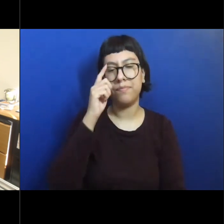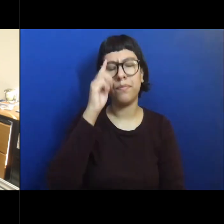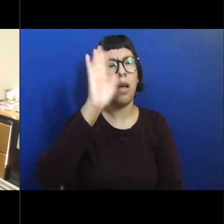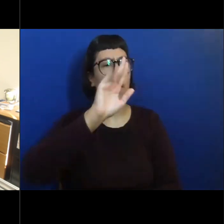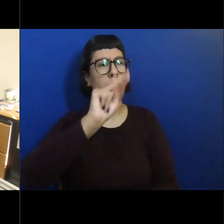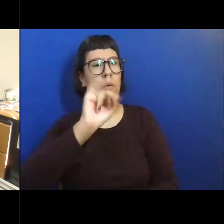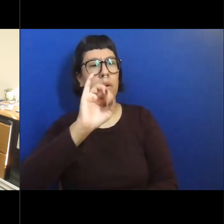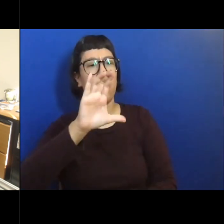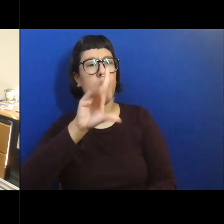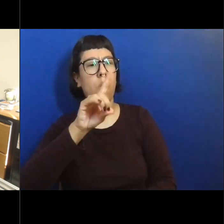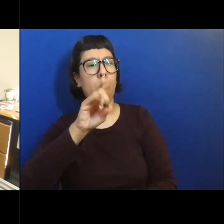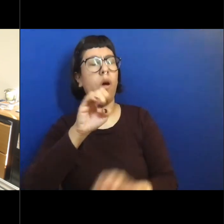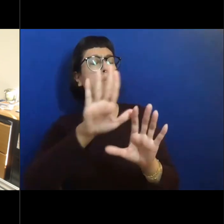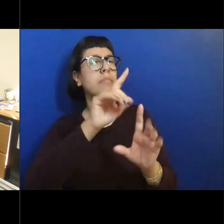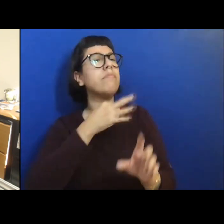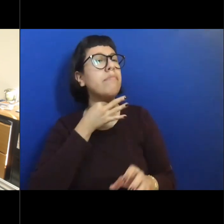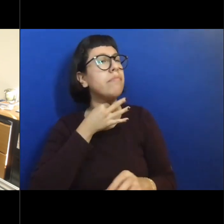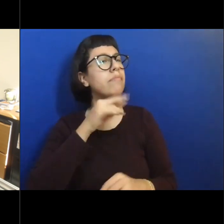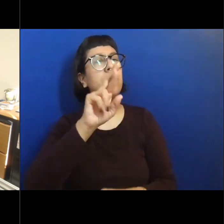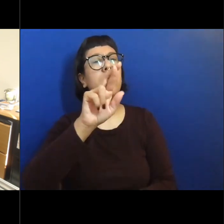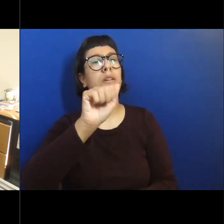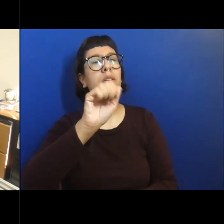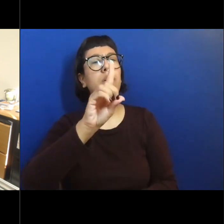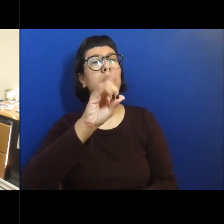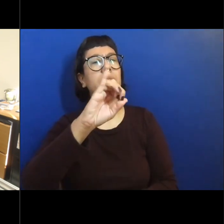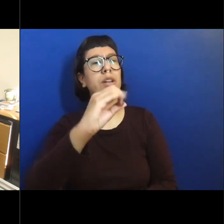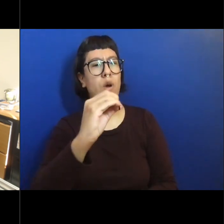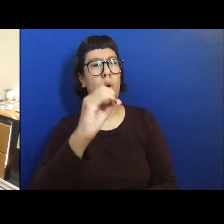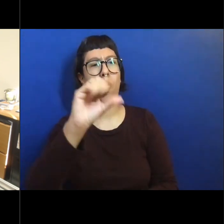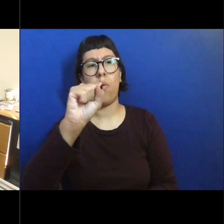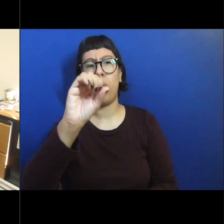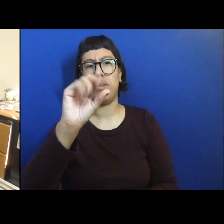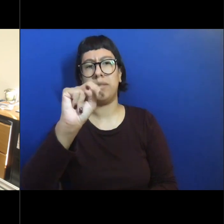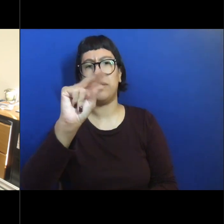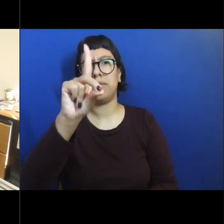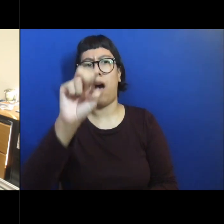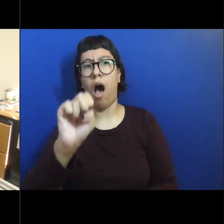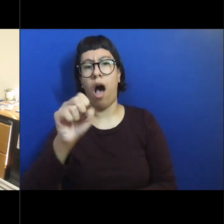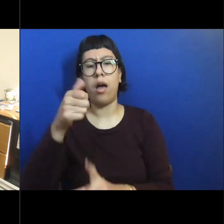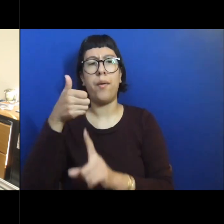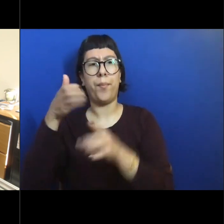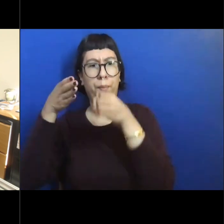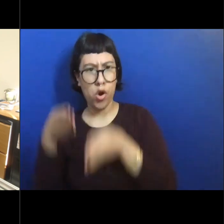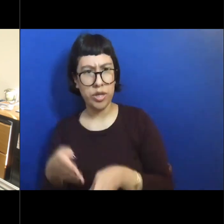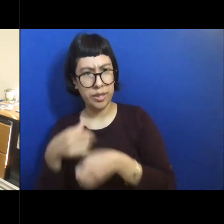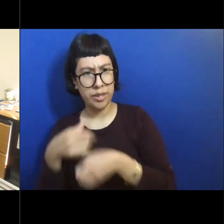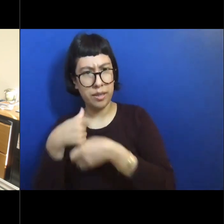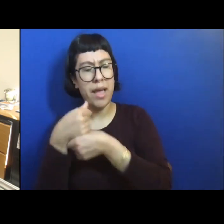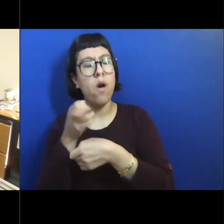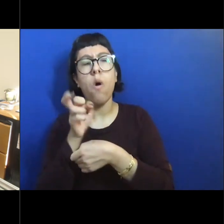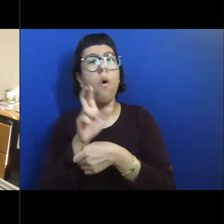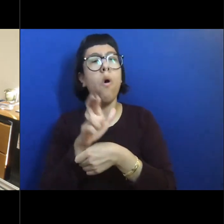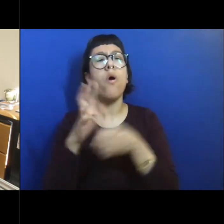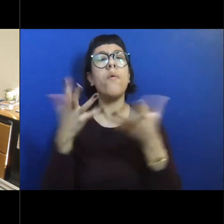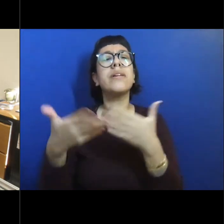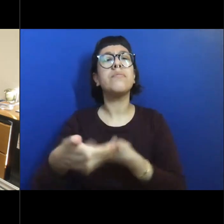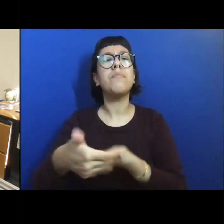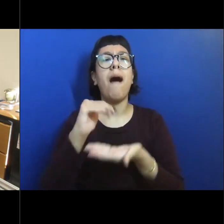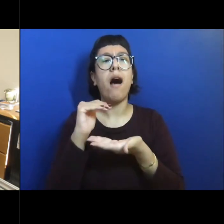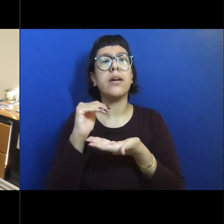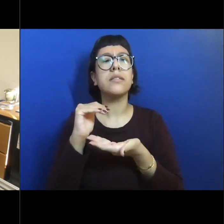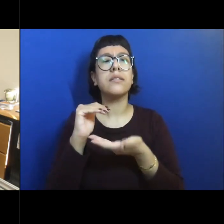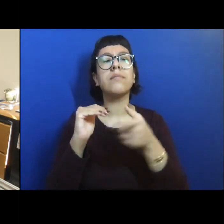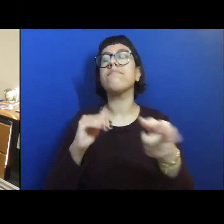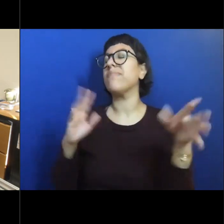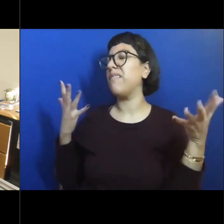the radiosonde also assembled by hand by somebody, or does that come to you already packaged up? Right. So this comes